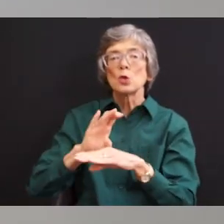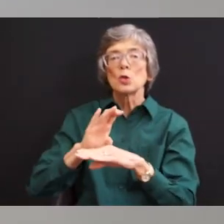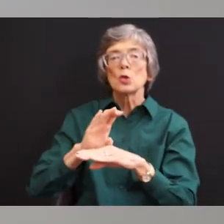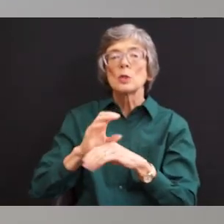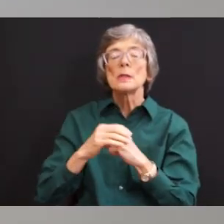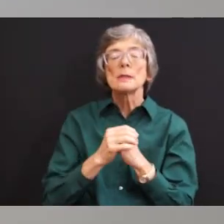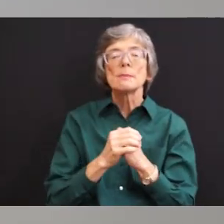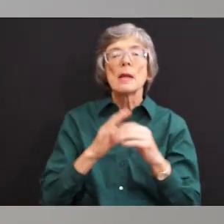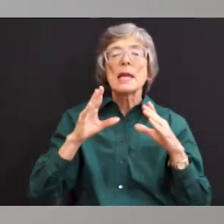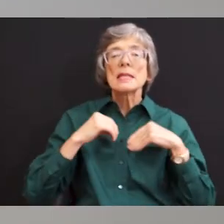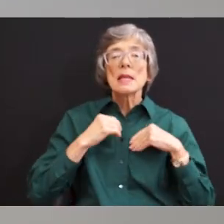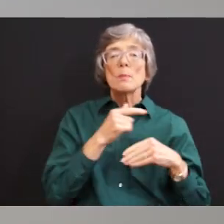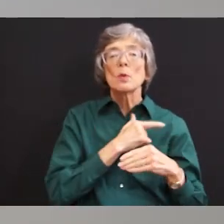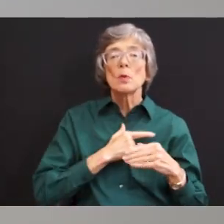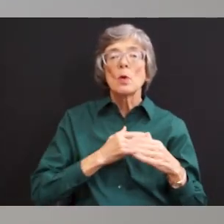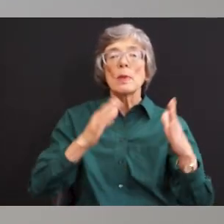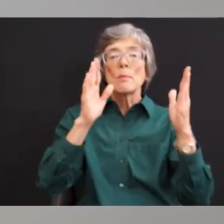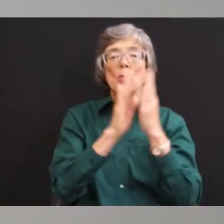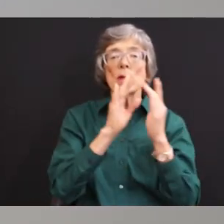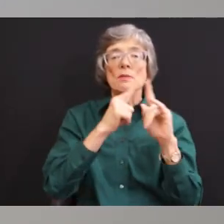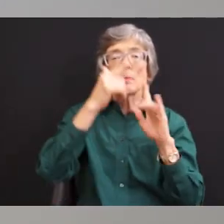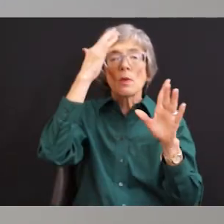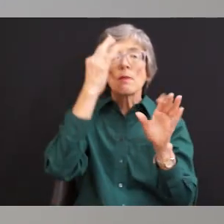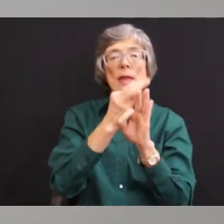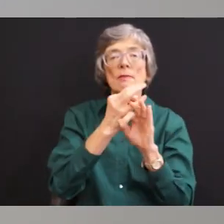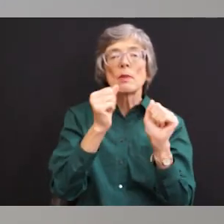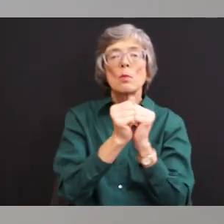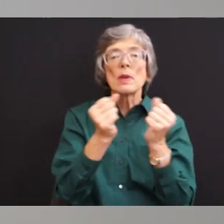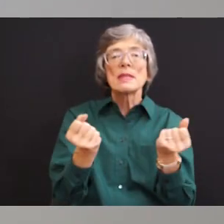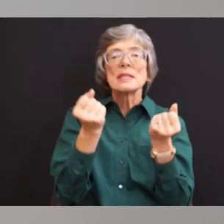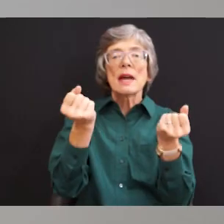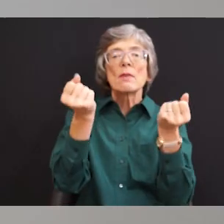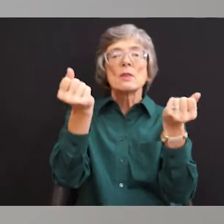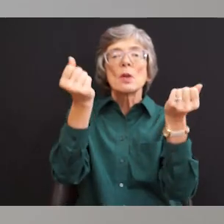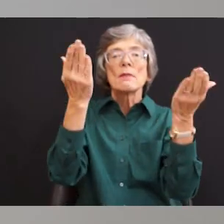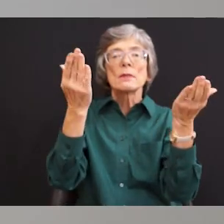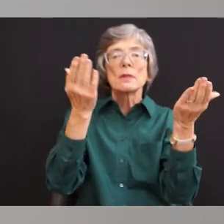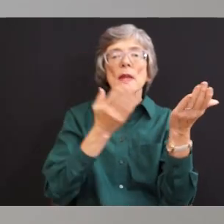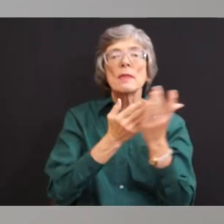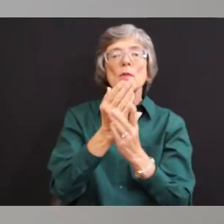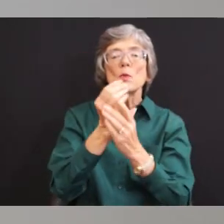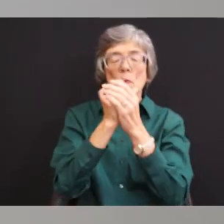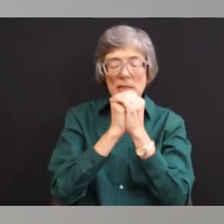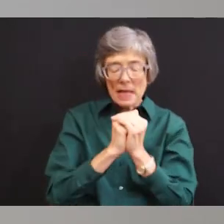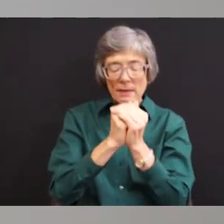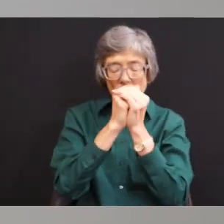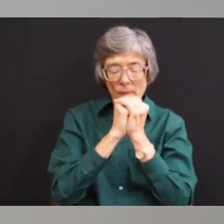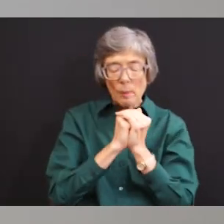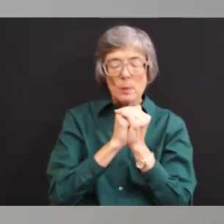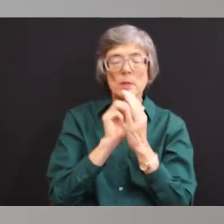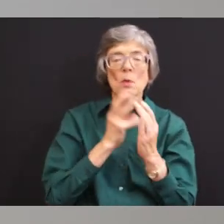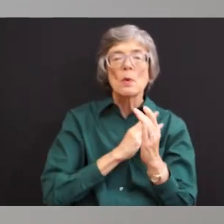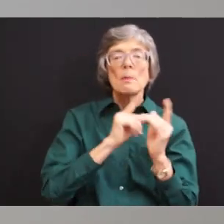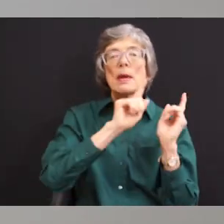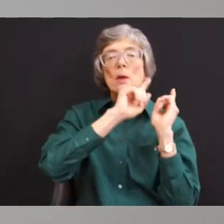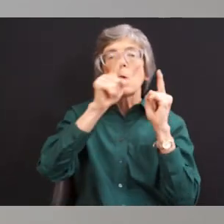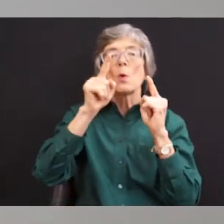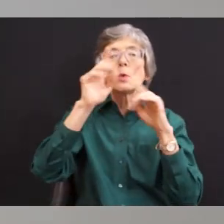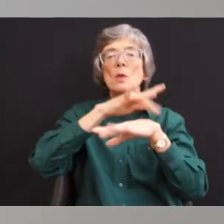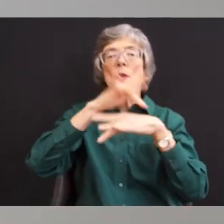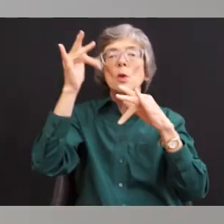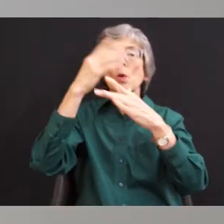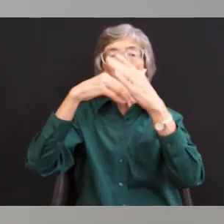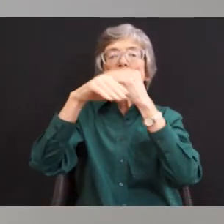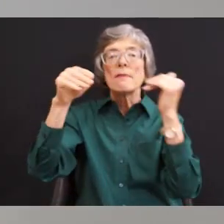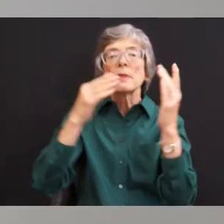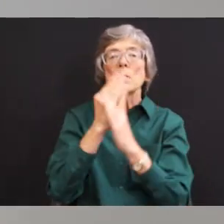Accept, O Lord, the prayers of your faithful with the sacrificial offerings, that through these acts of devotedness we may pass over to the glory of heaven, through Christ